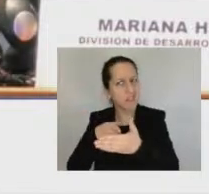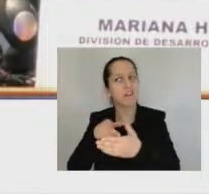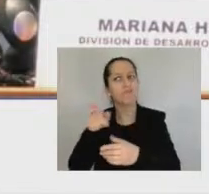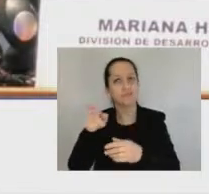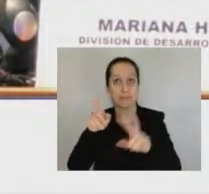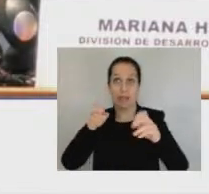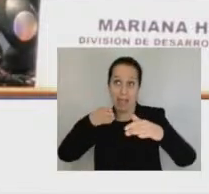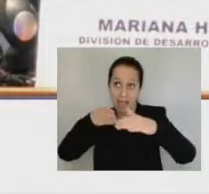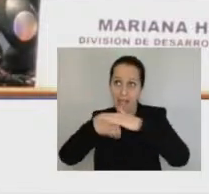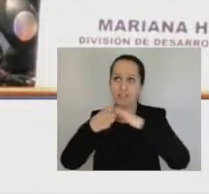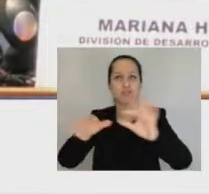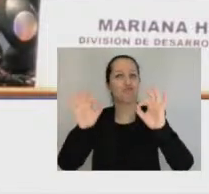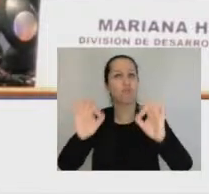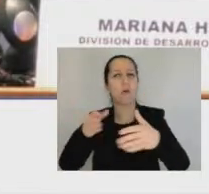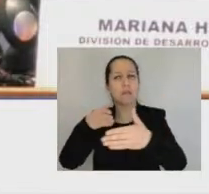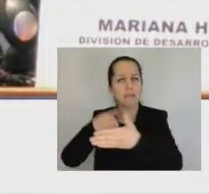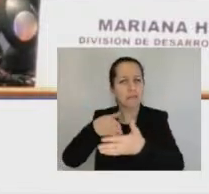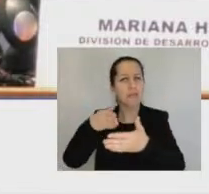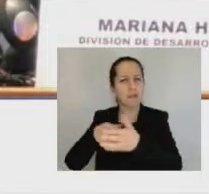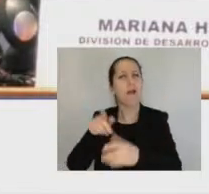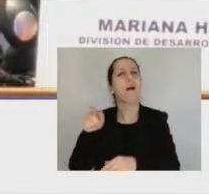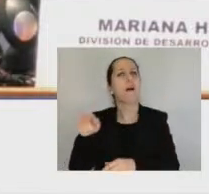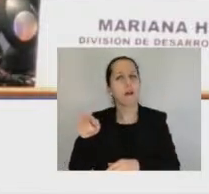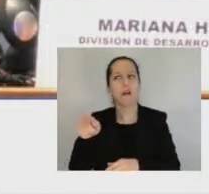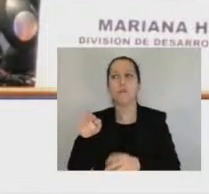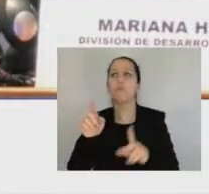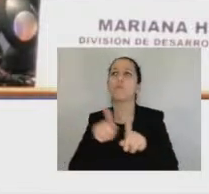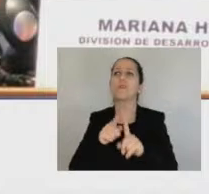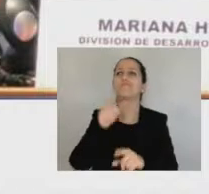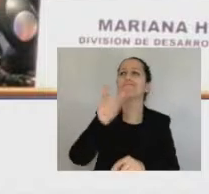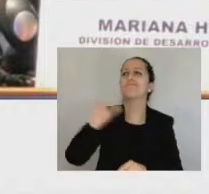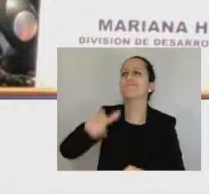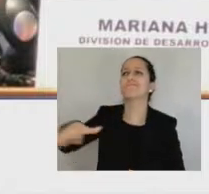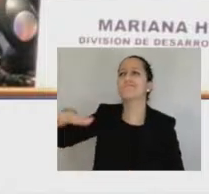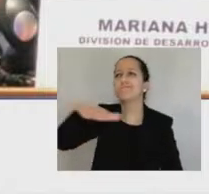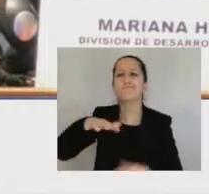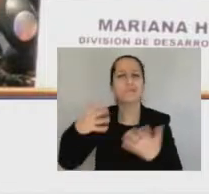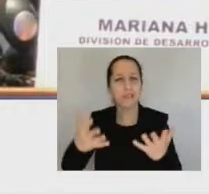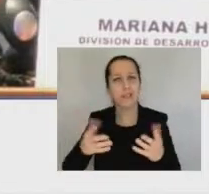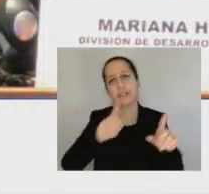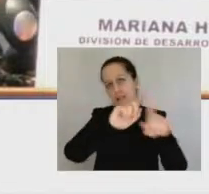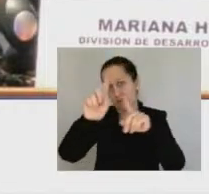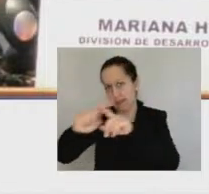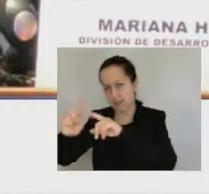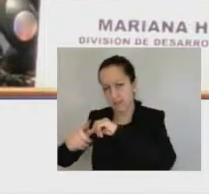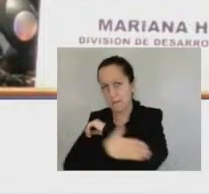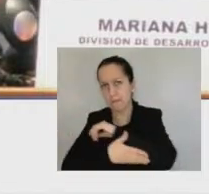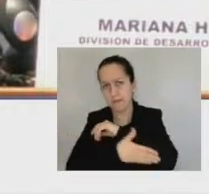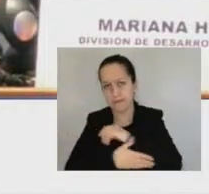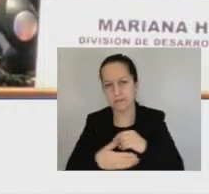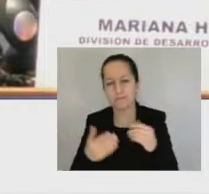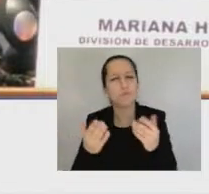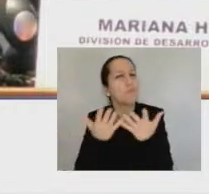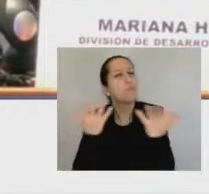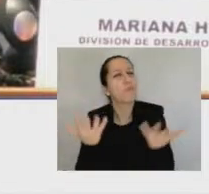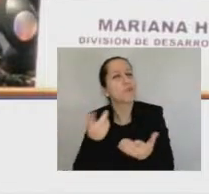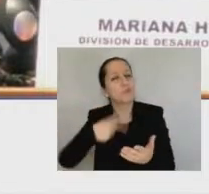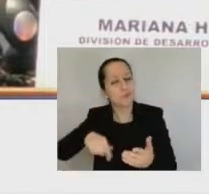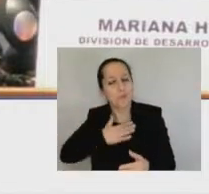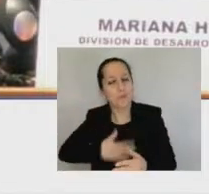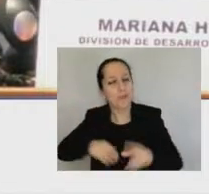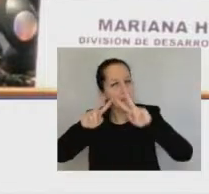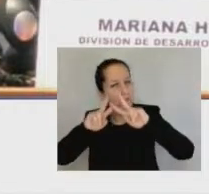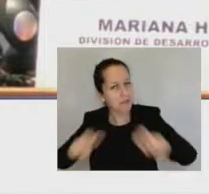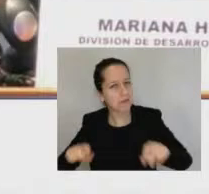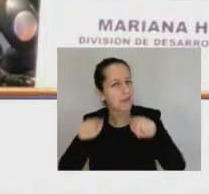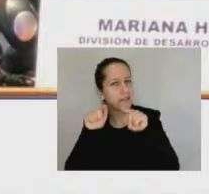albeit slight, and also to see the deficit of the samples in different countries. What do we want